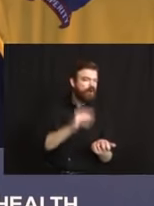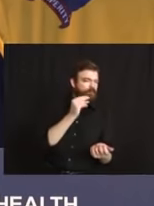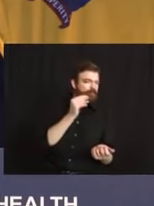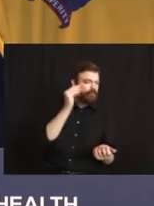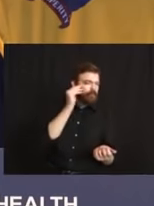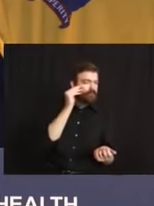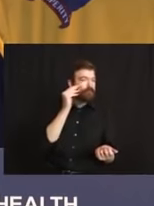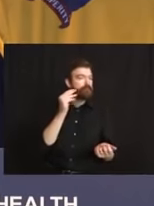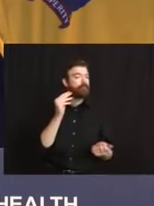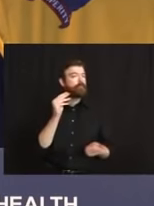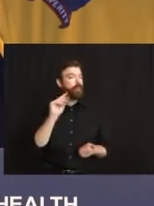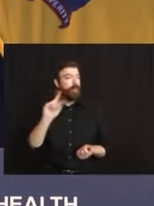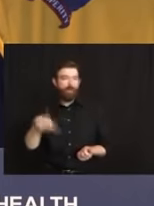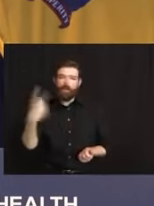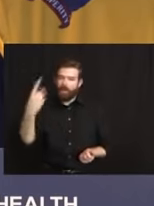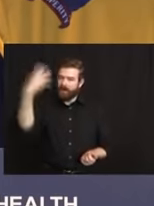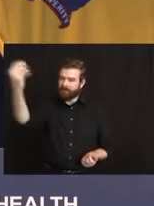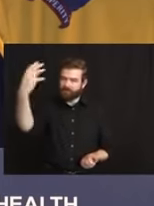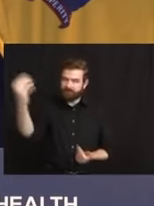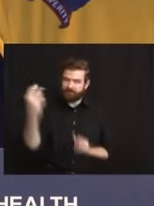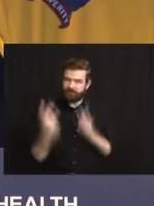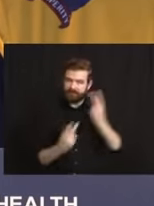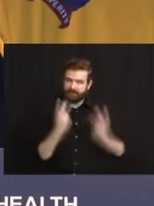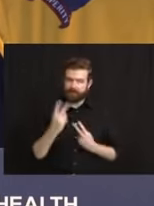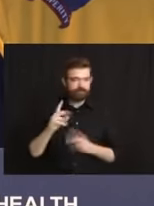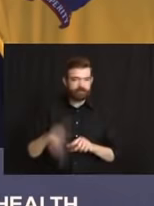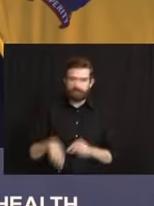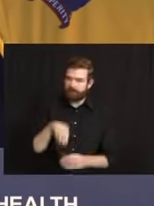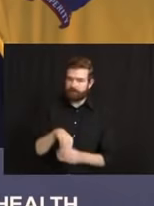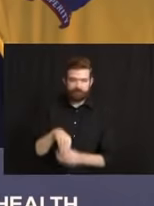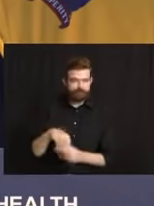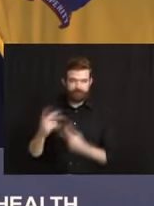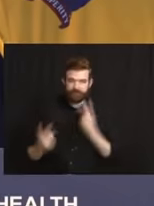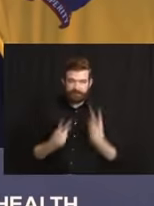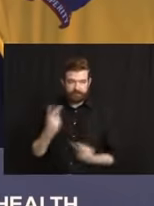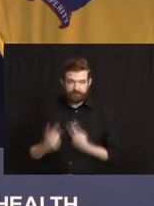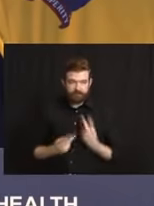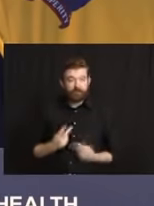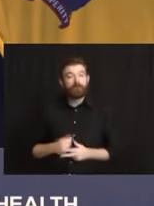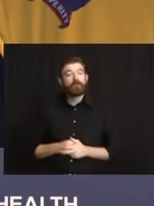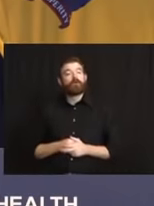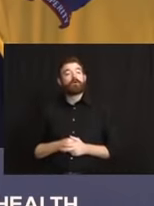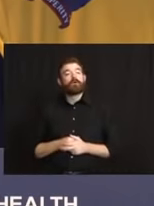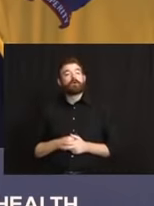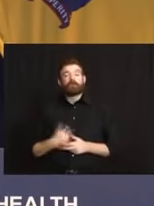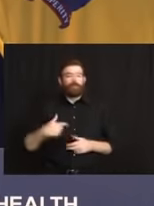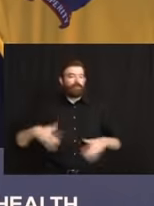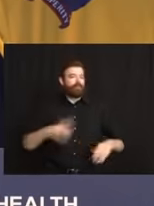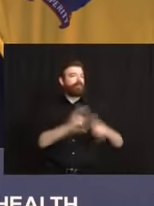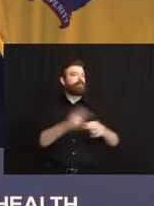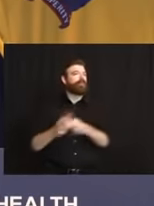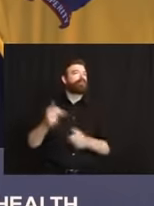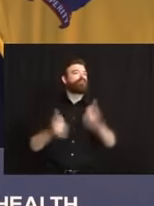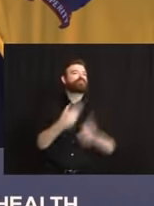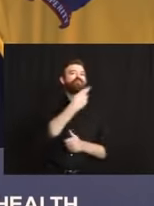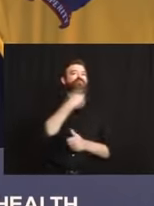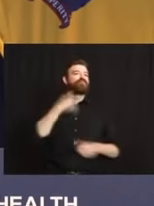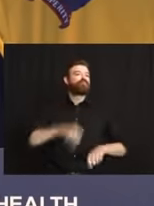part of that answer. On the naming and shaming, I don't want to just sort of be blustery. We want to use the bully